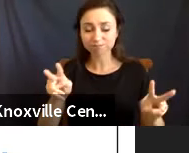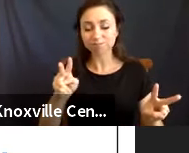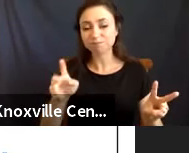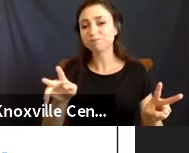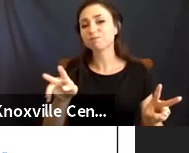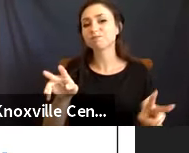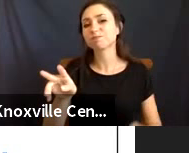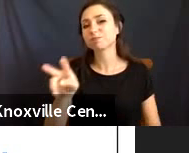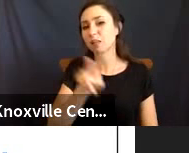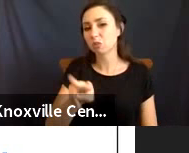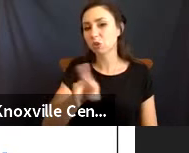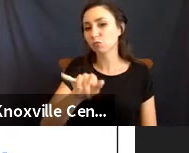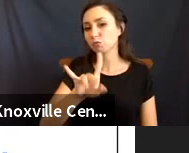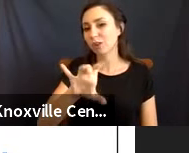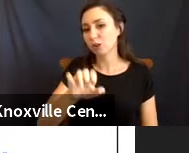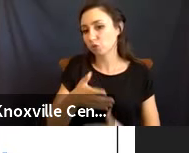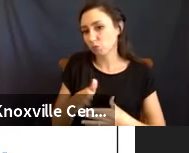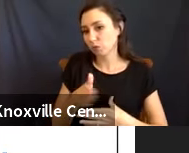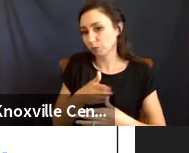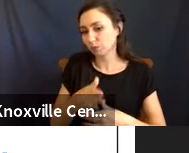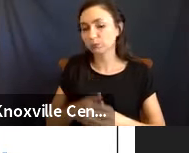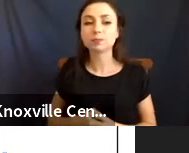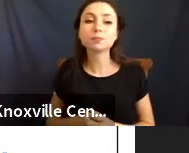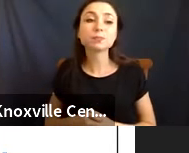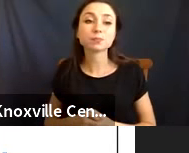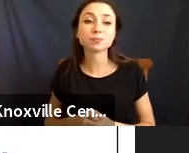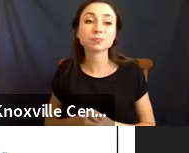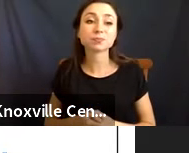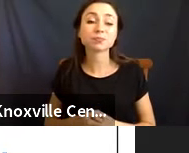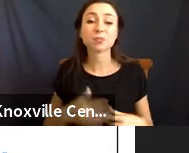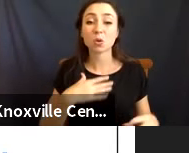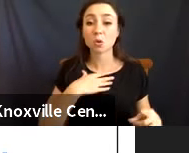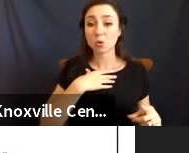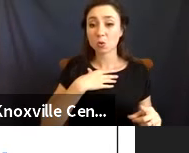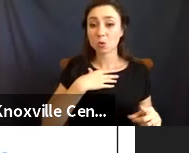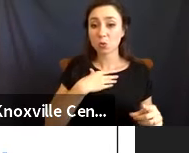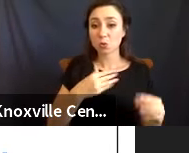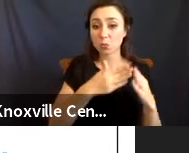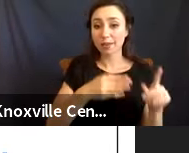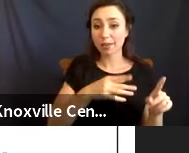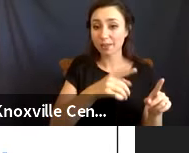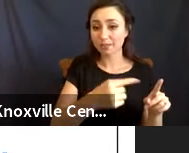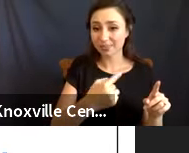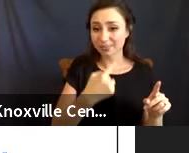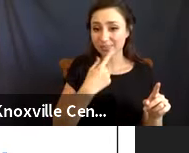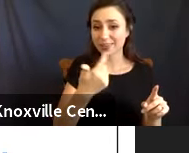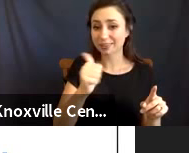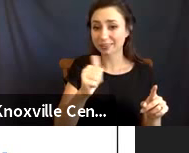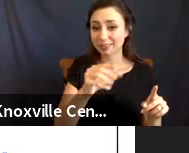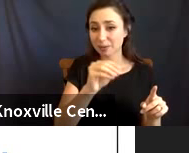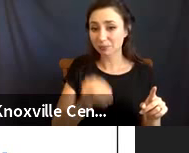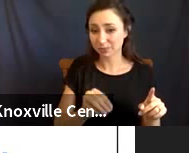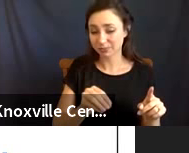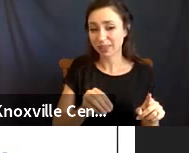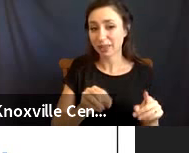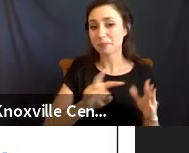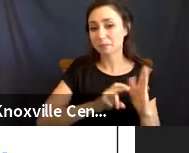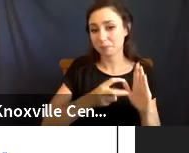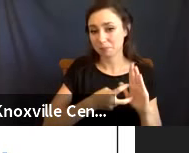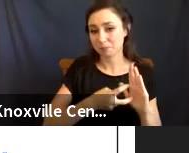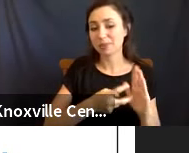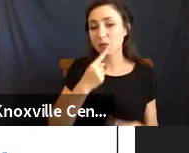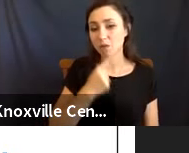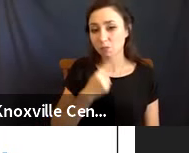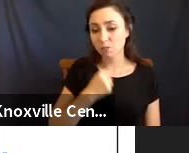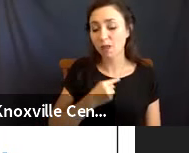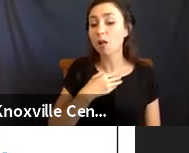the White House says 10% would be in their red zone. And they also, the White House Task Force wants